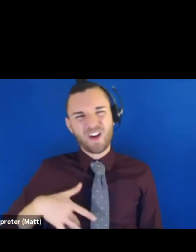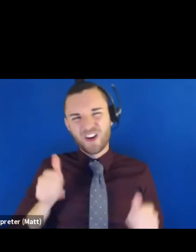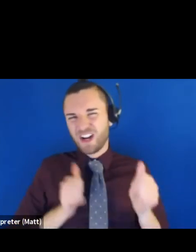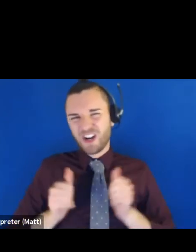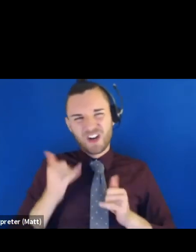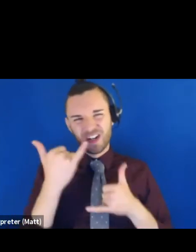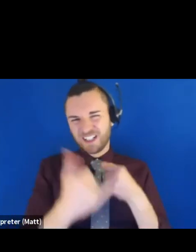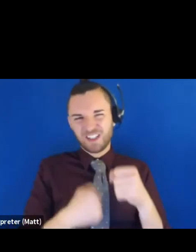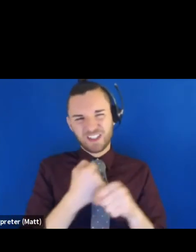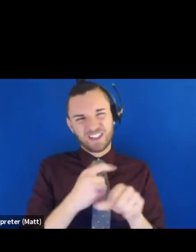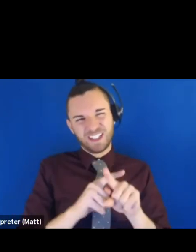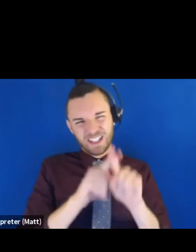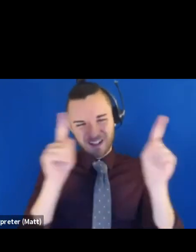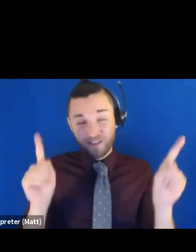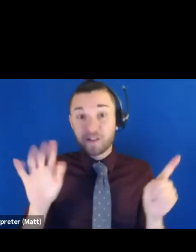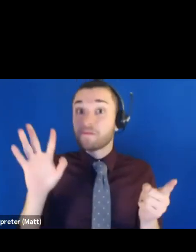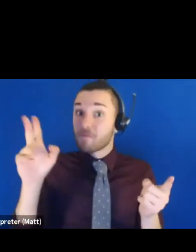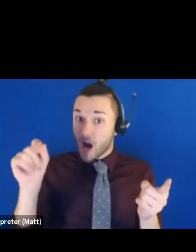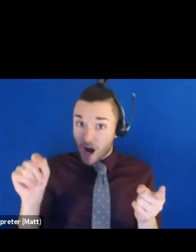breaking